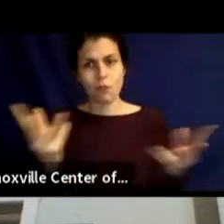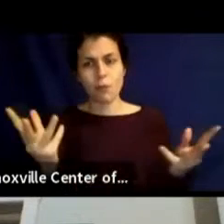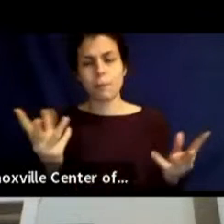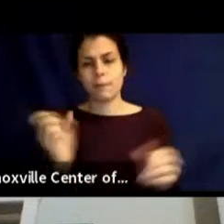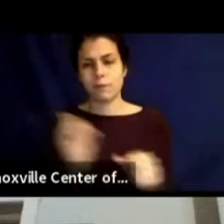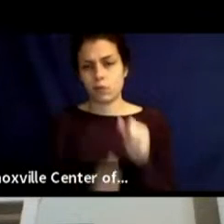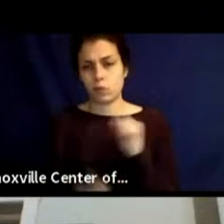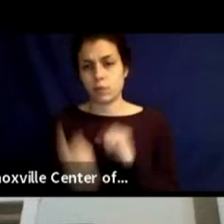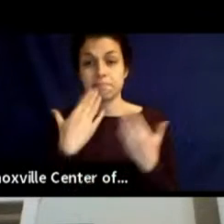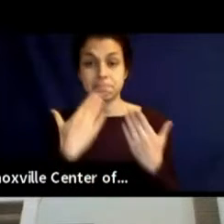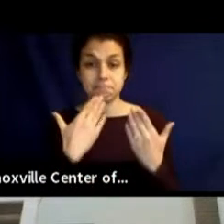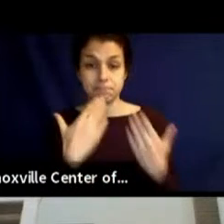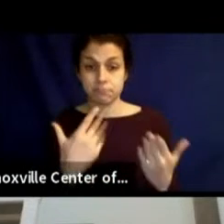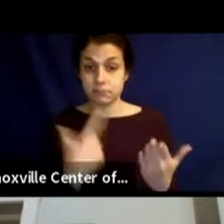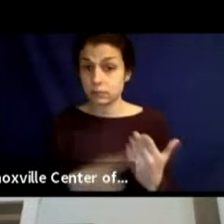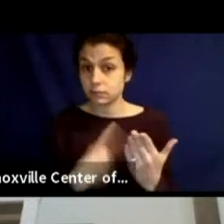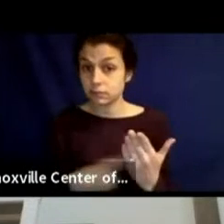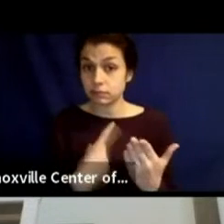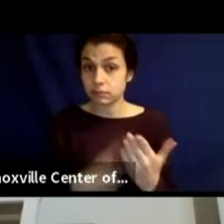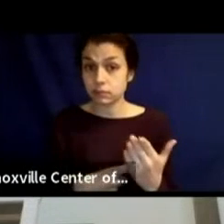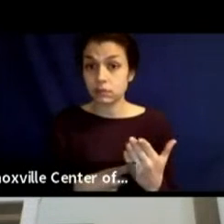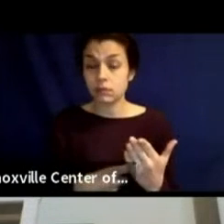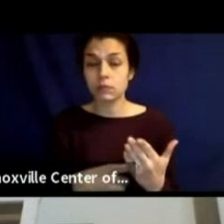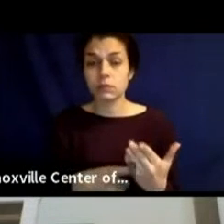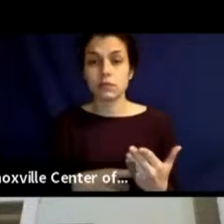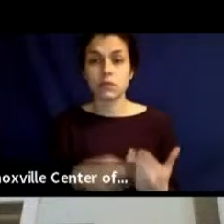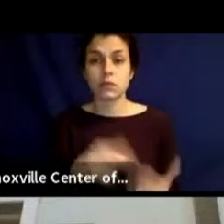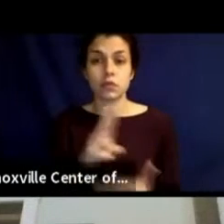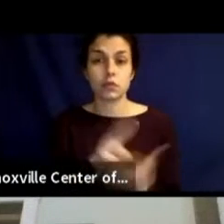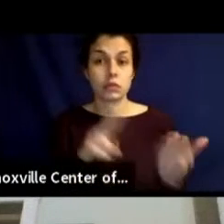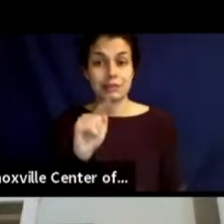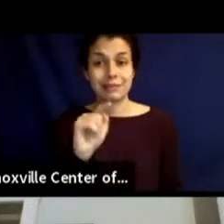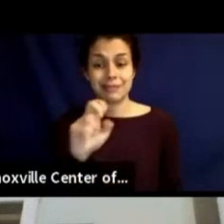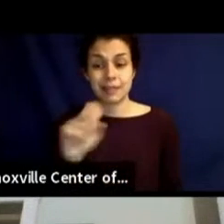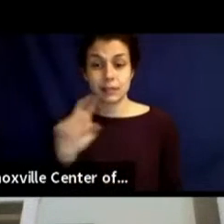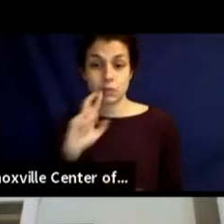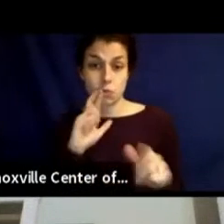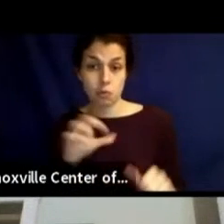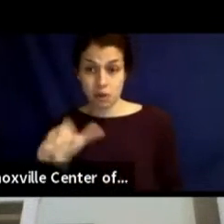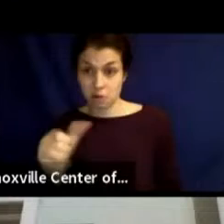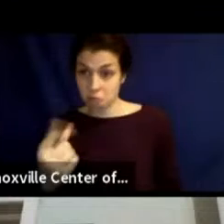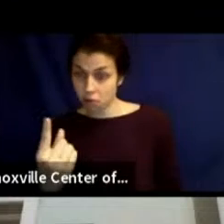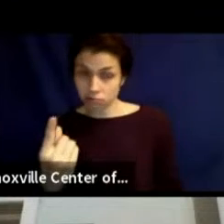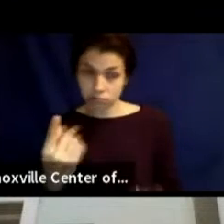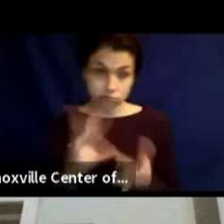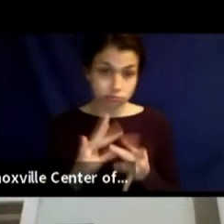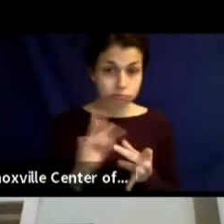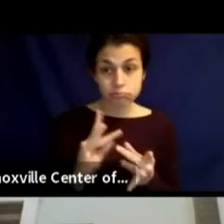Any discussion on the University of Tennessee's report from anyone?